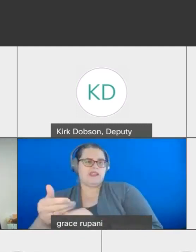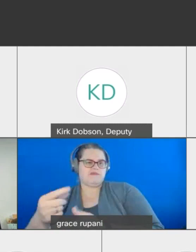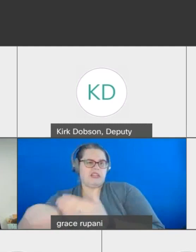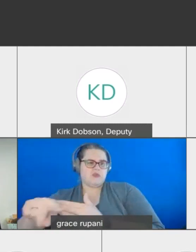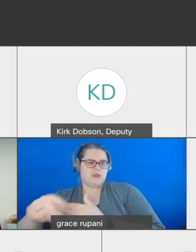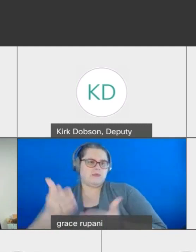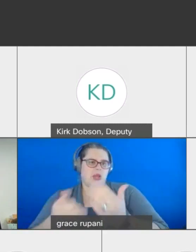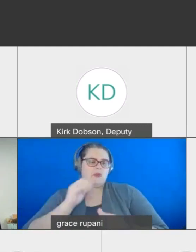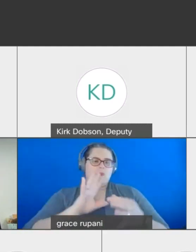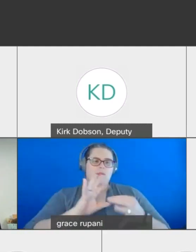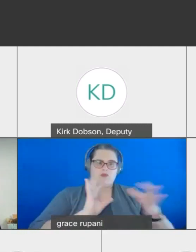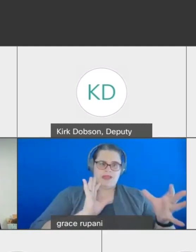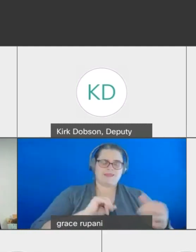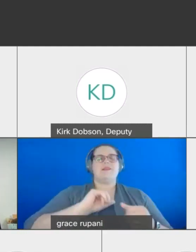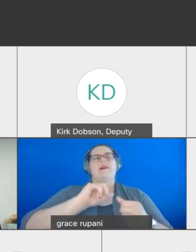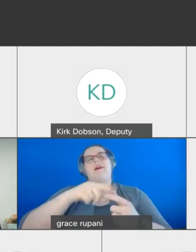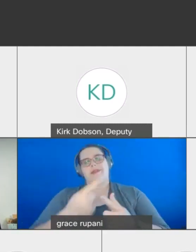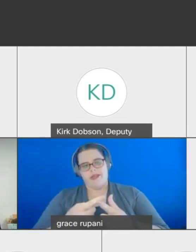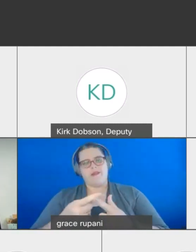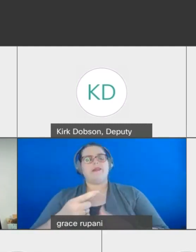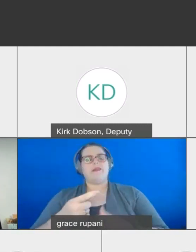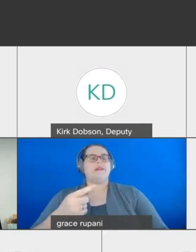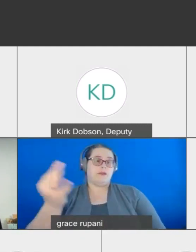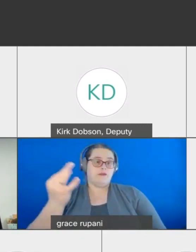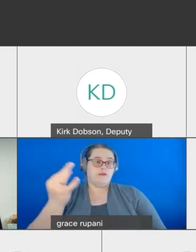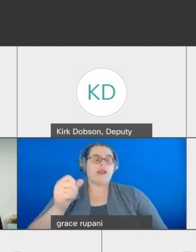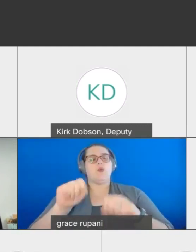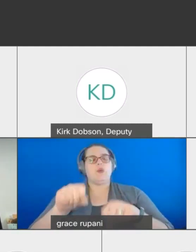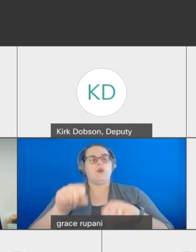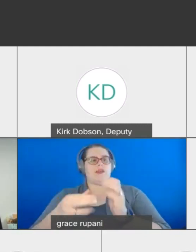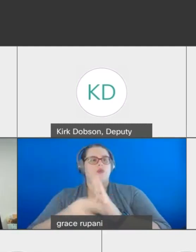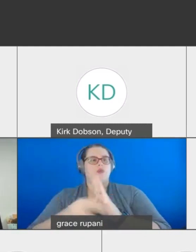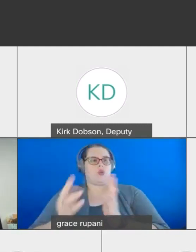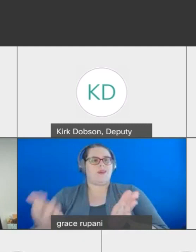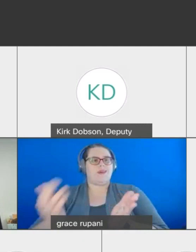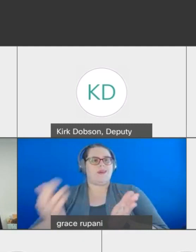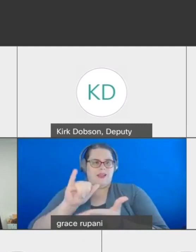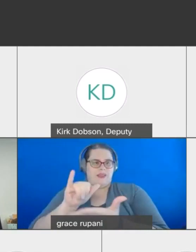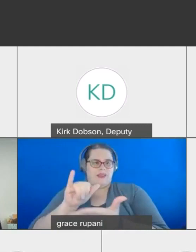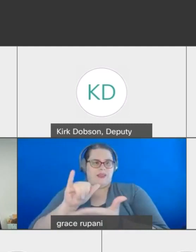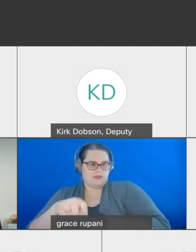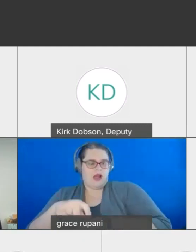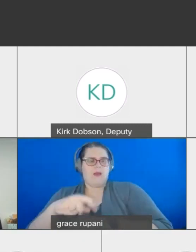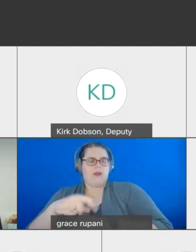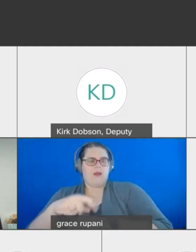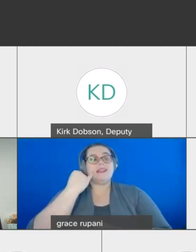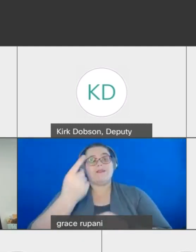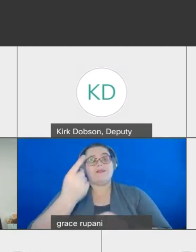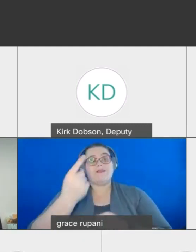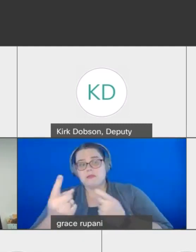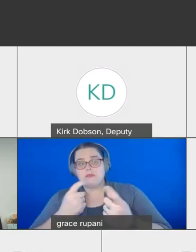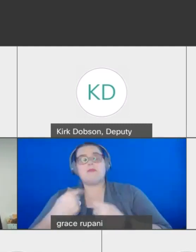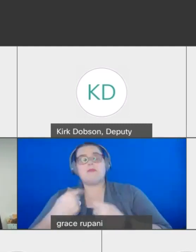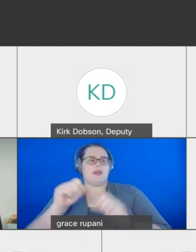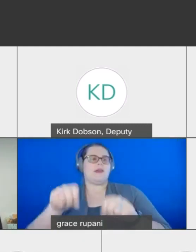to review it again and answer questions that people may have at next week's meeting.